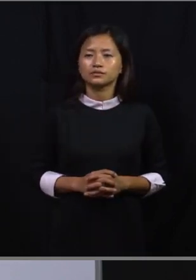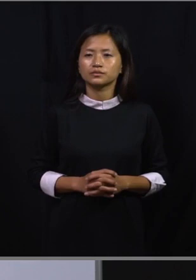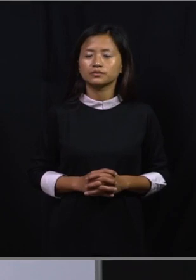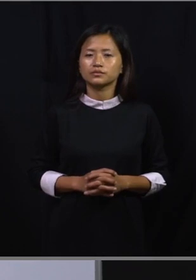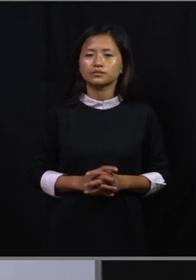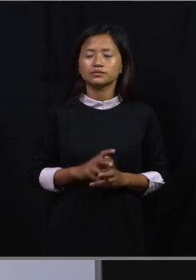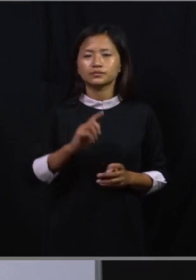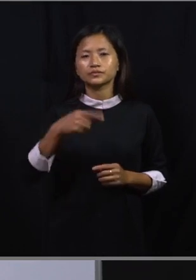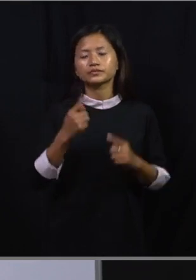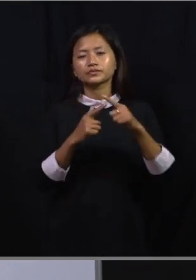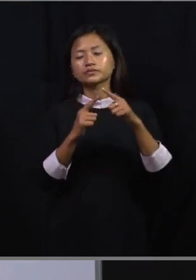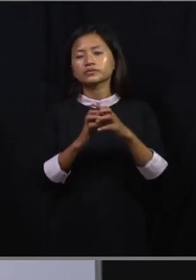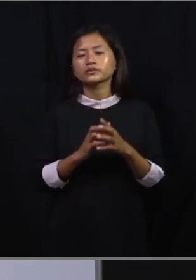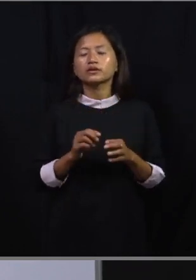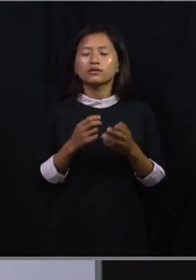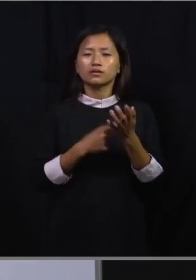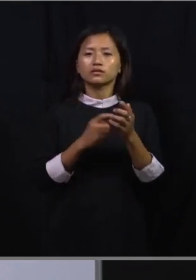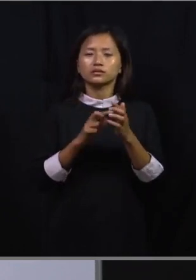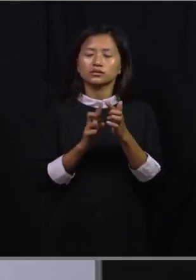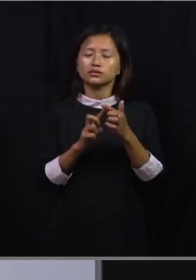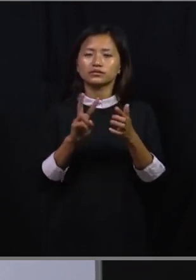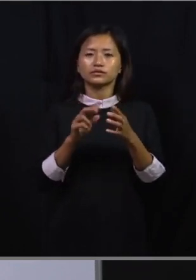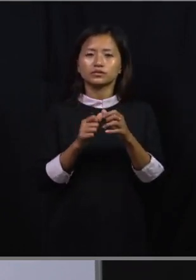All right, our next topic is the relevance of the